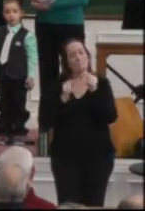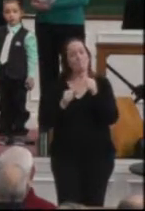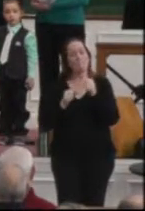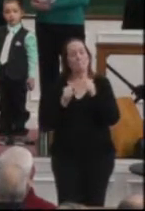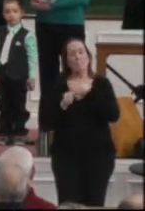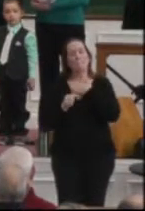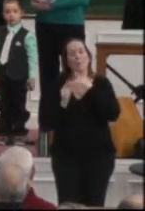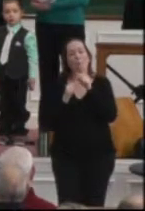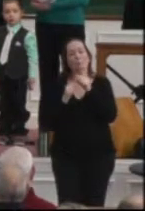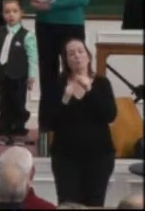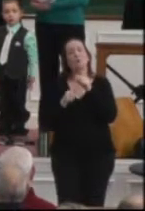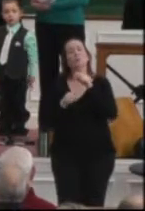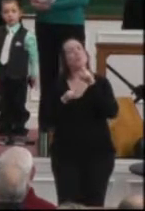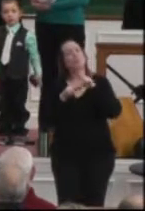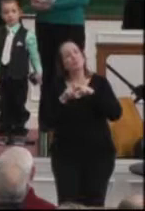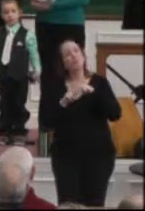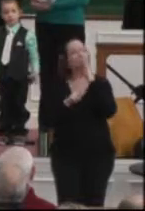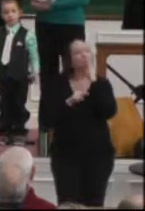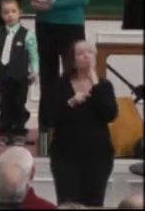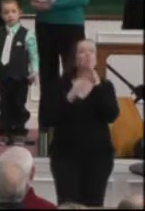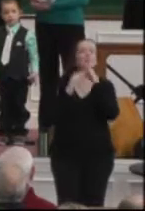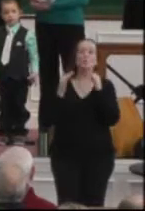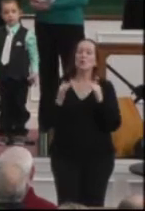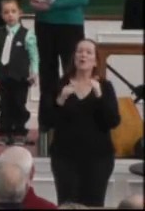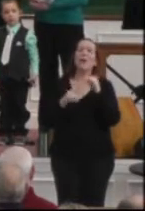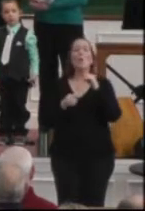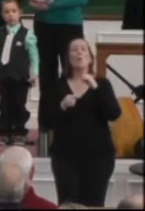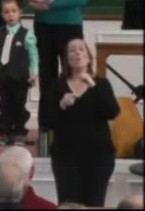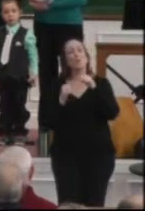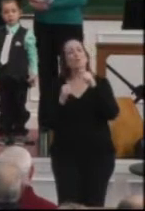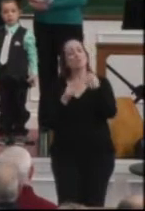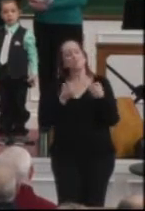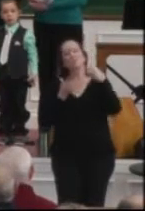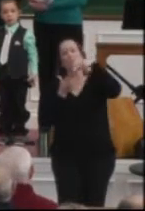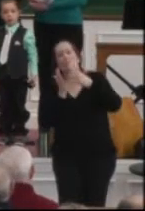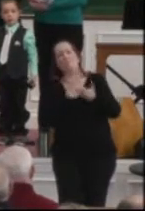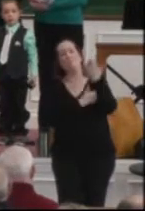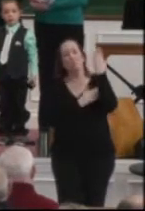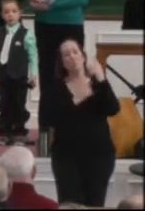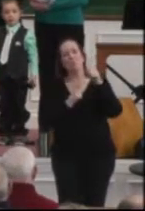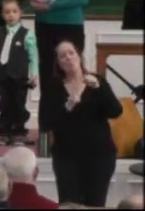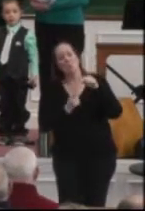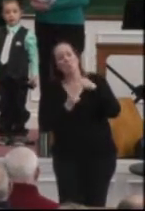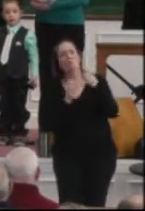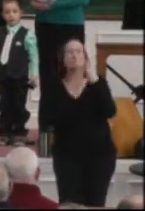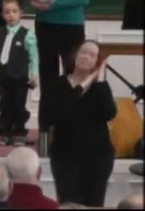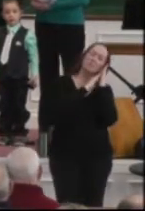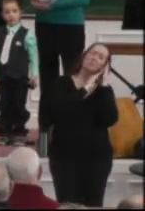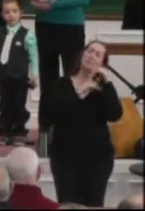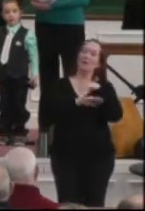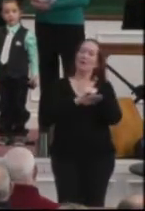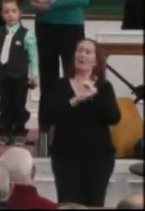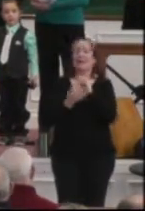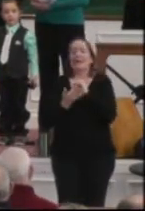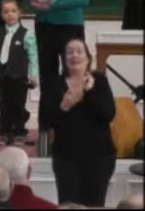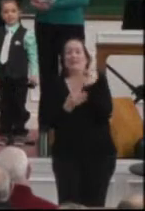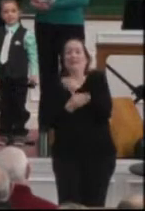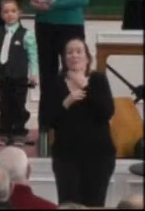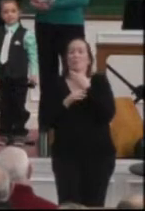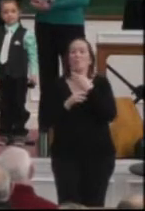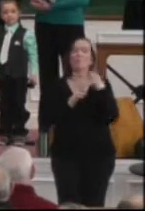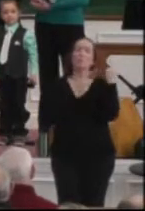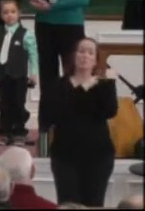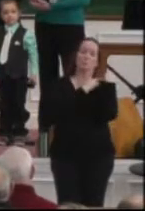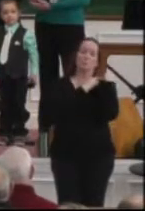way, and when you lie down, and when you rise." That's our responsibility to one another. But then also out of